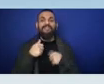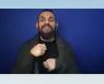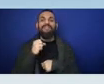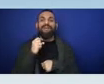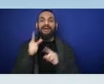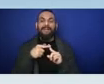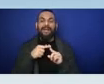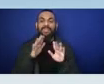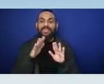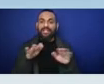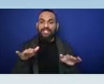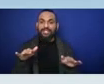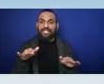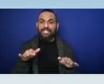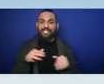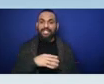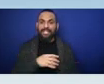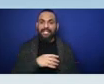say it again?